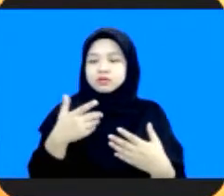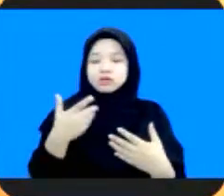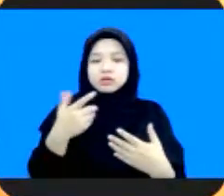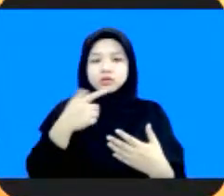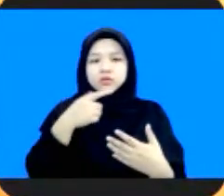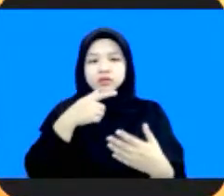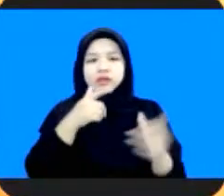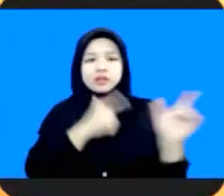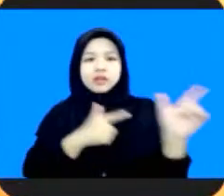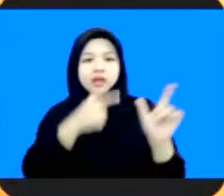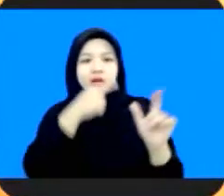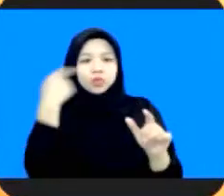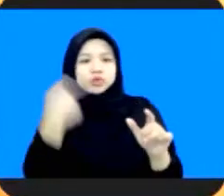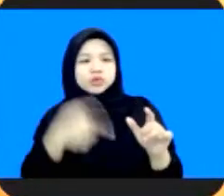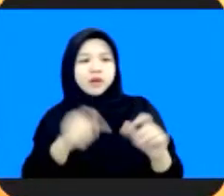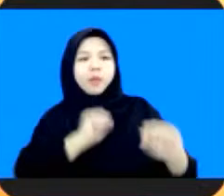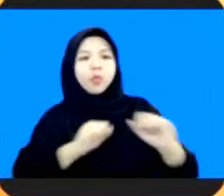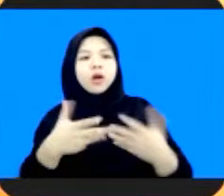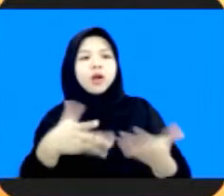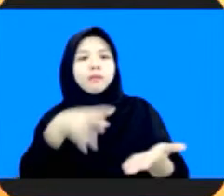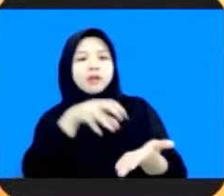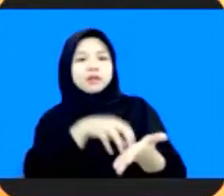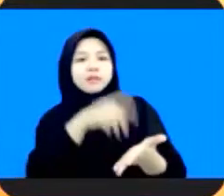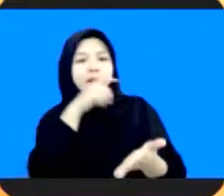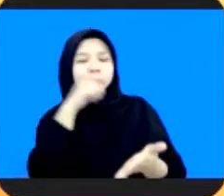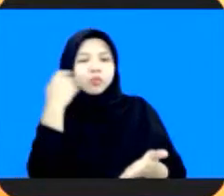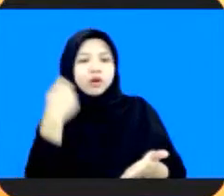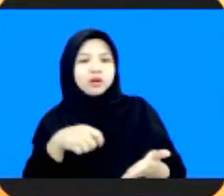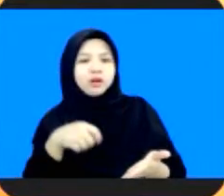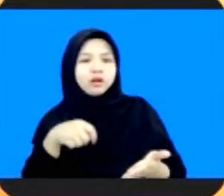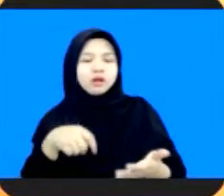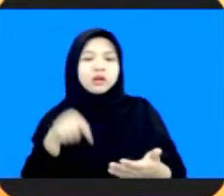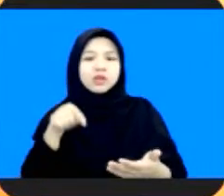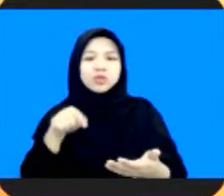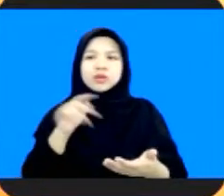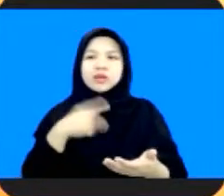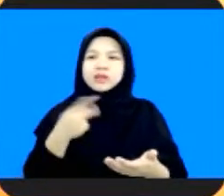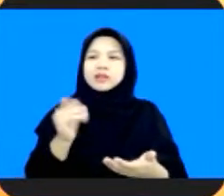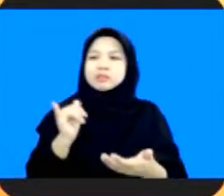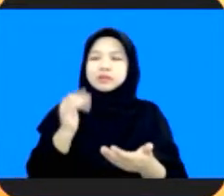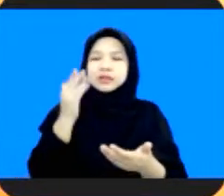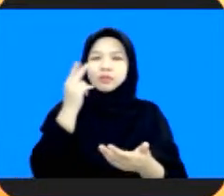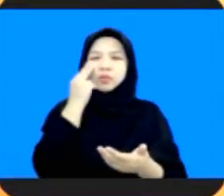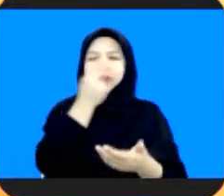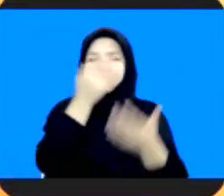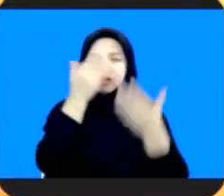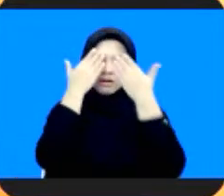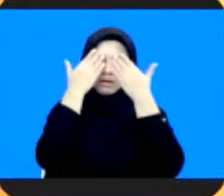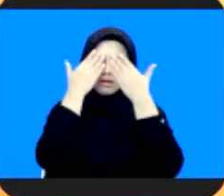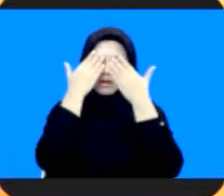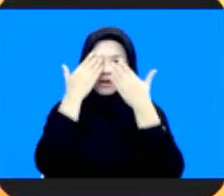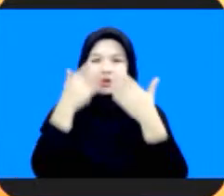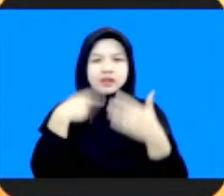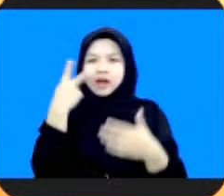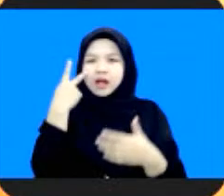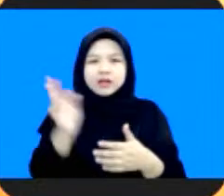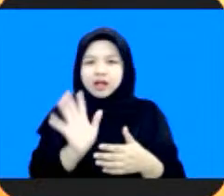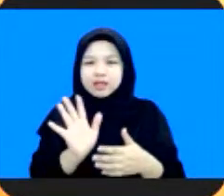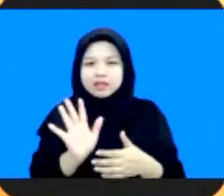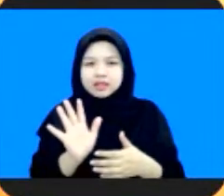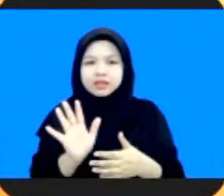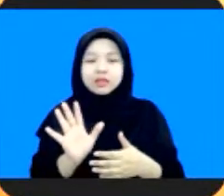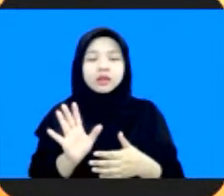So that's one thing. If you take a regulation-based approach to disinformation, who